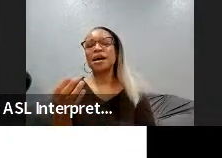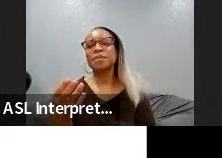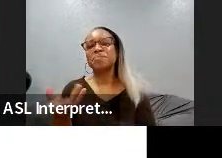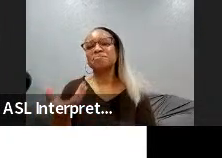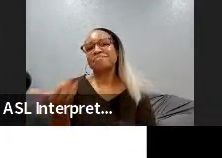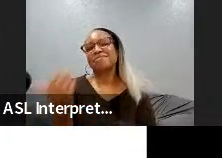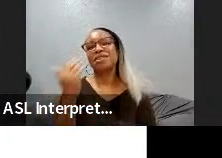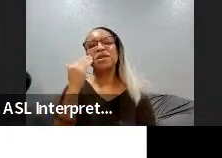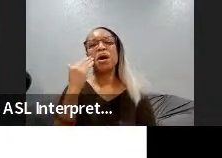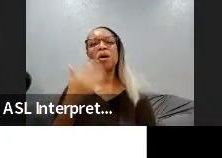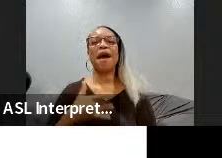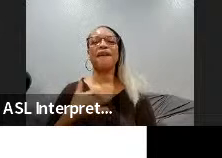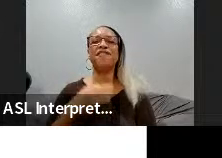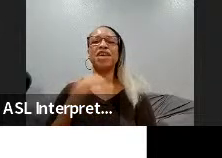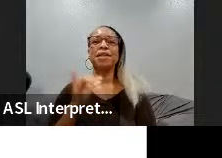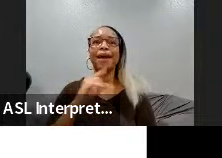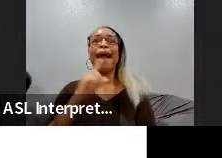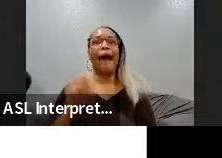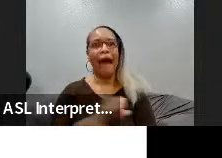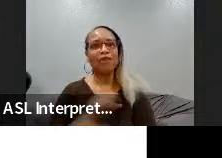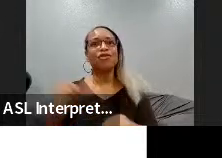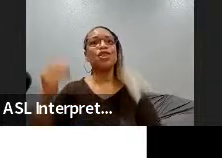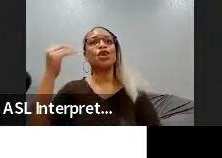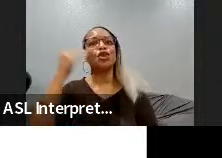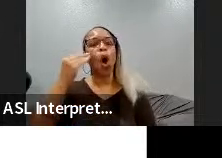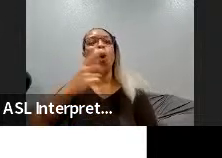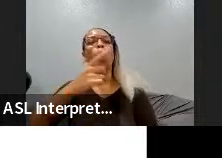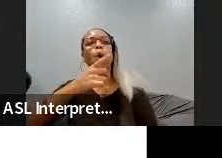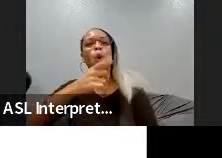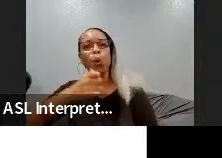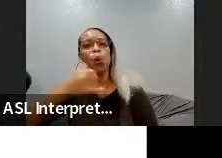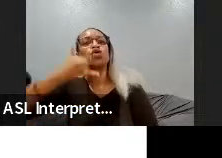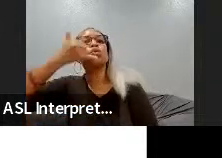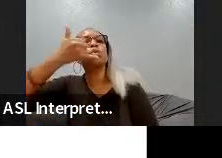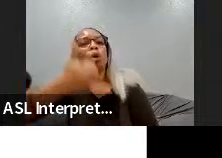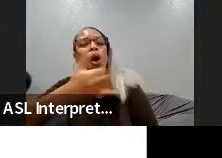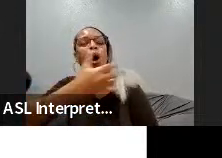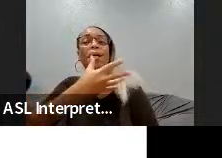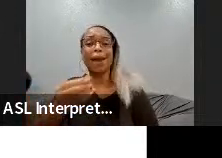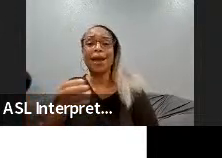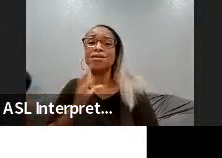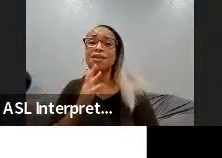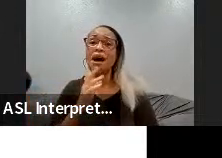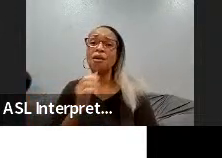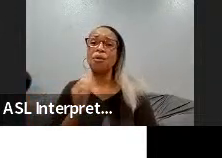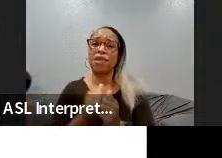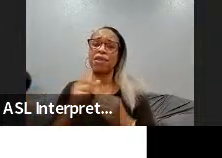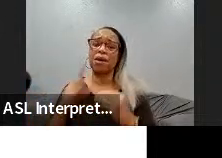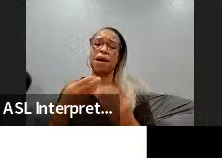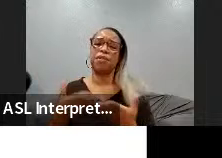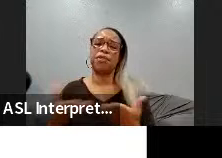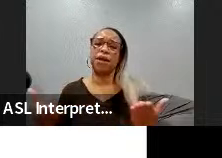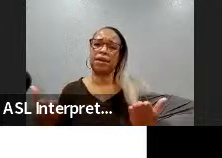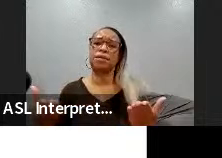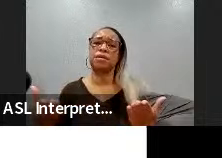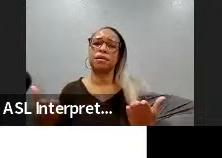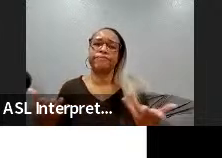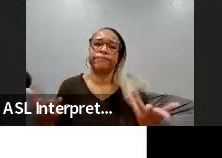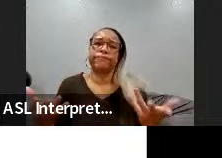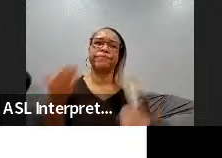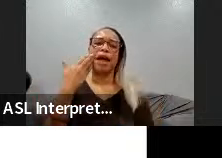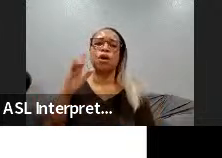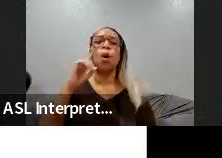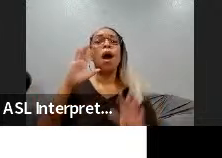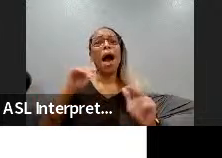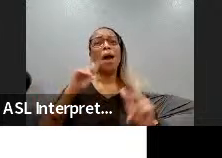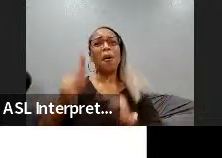I feel like I actually know who to call now and who to talk to about things. And I don't know, I hope people still